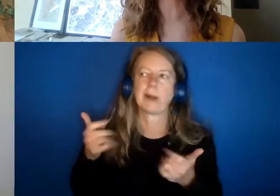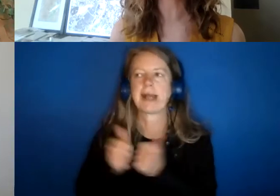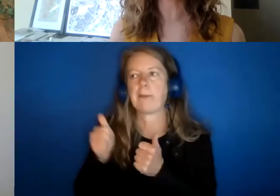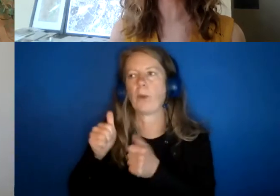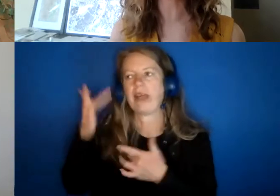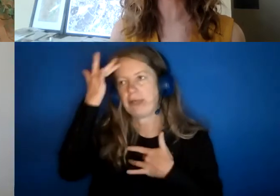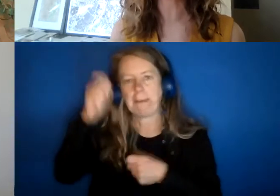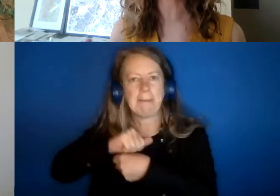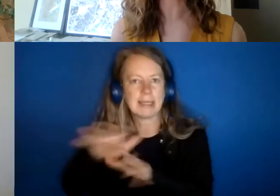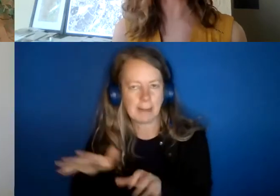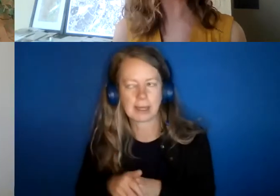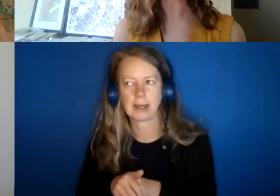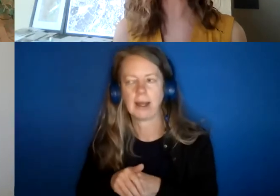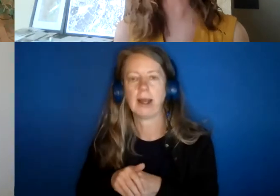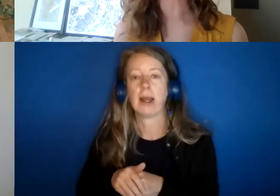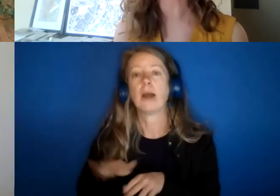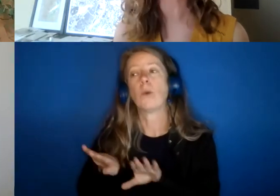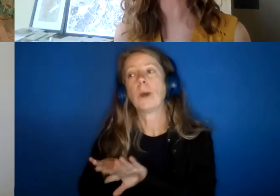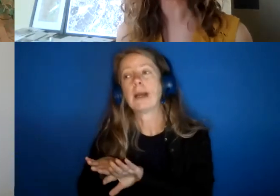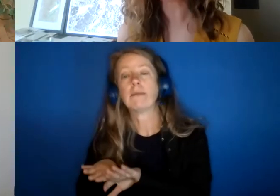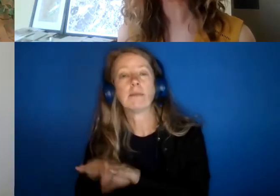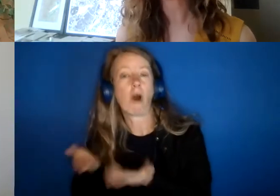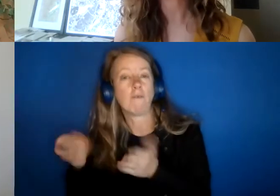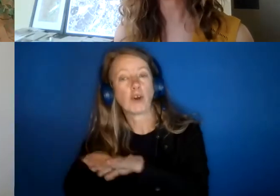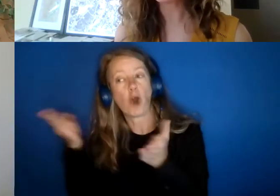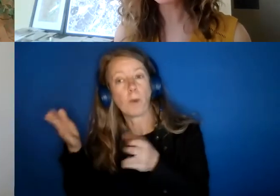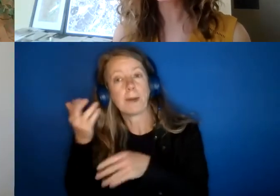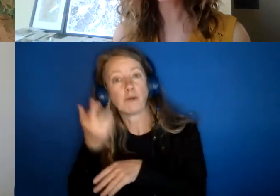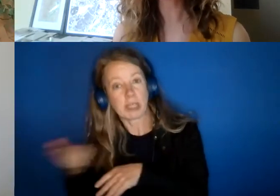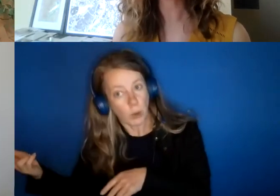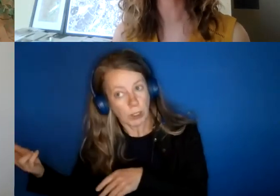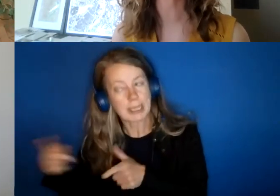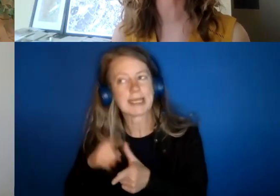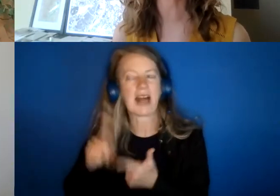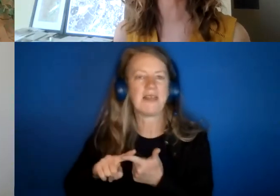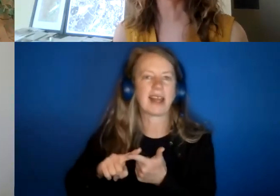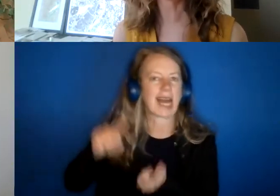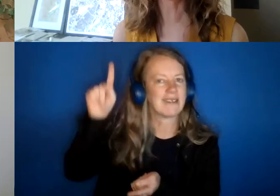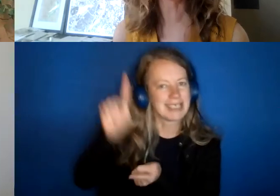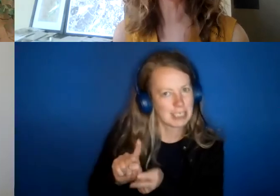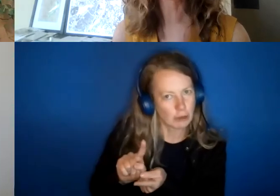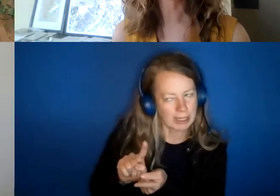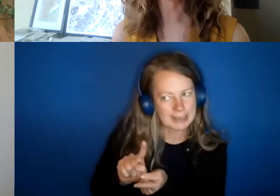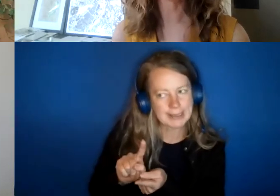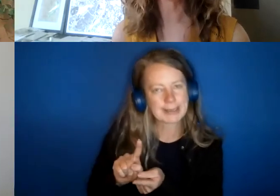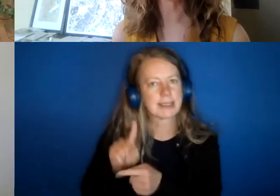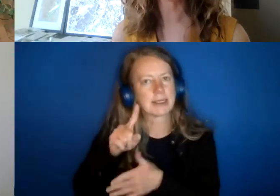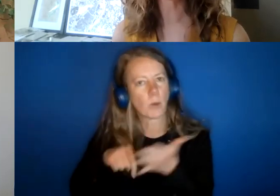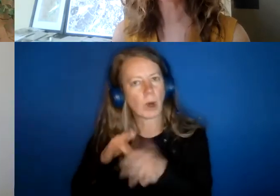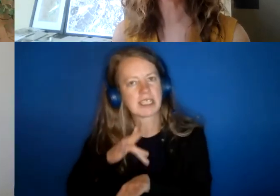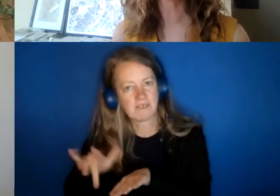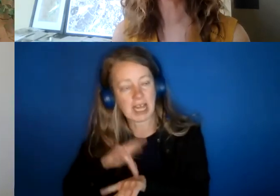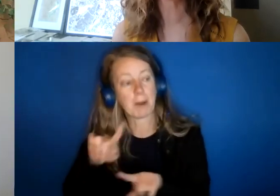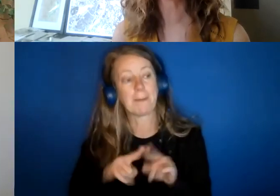open resources and then scale back a little bit. Right now, we are able to serve the wider community in